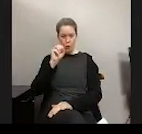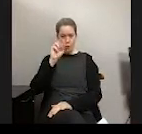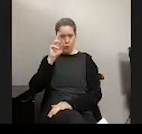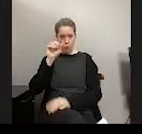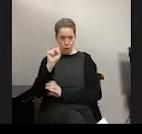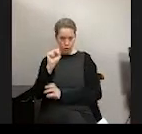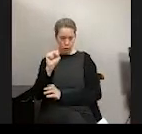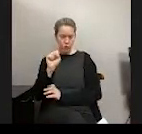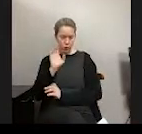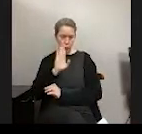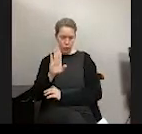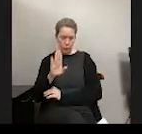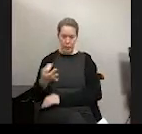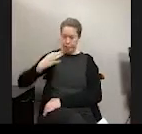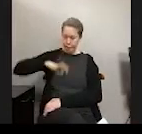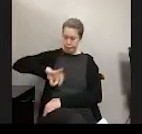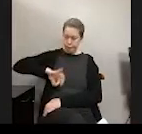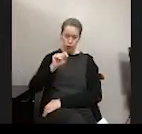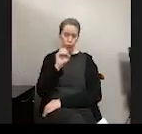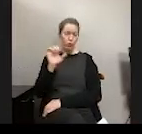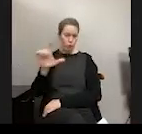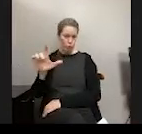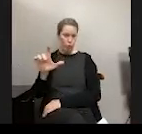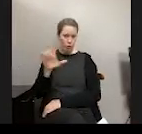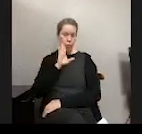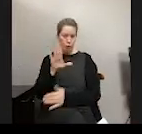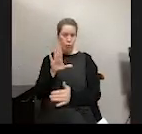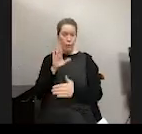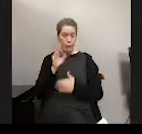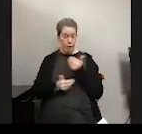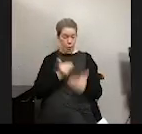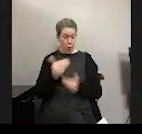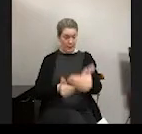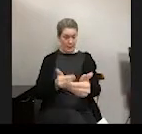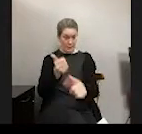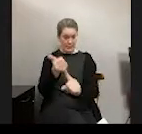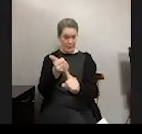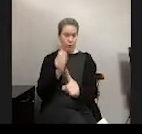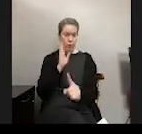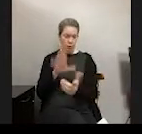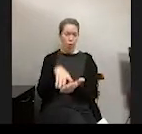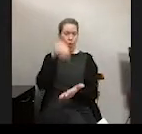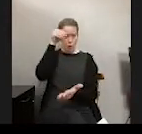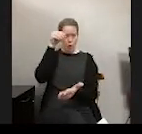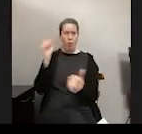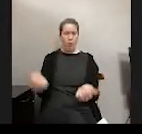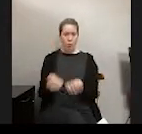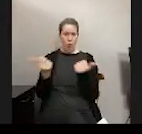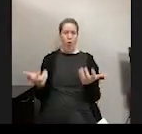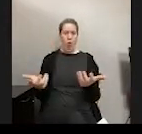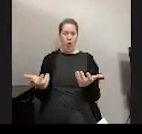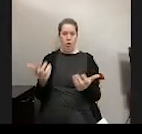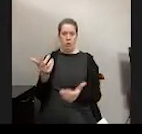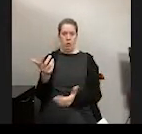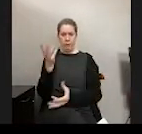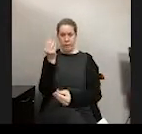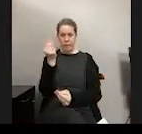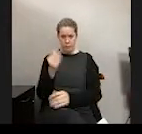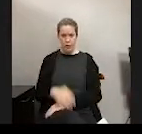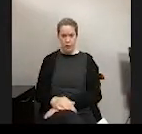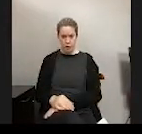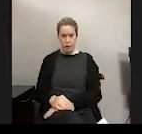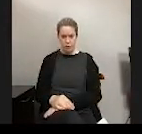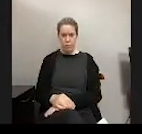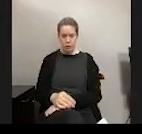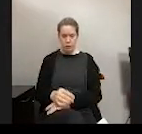useful tool for that. Like we'll learn a lot from that process and hopefully meet a lot of new people who feel included in this, in public art in